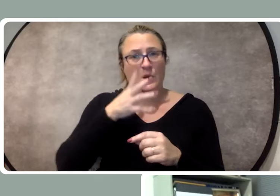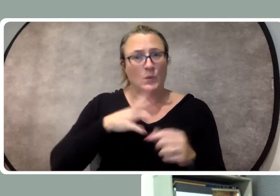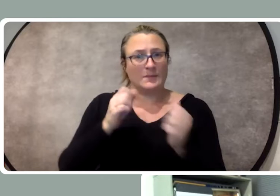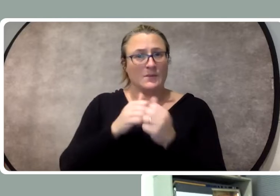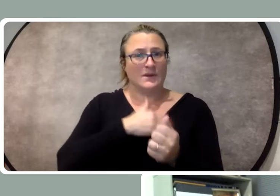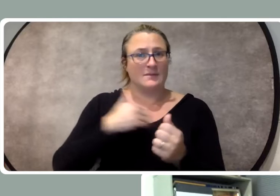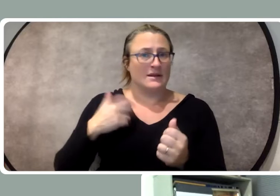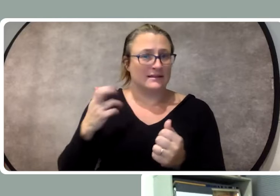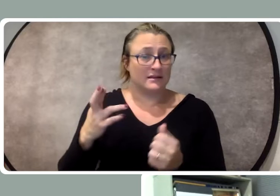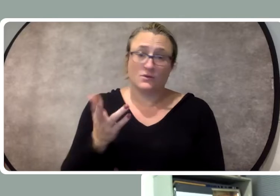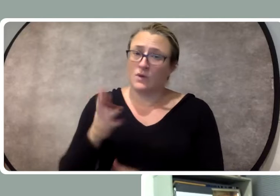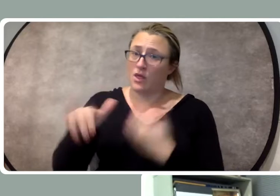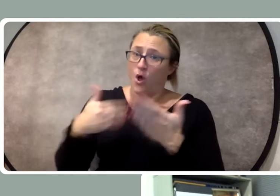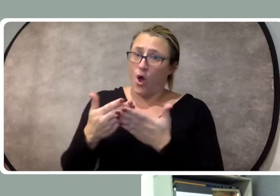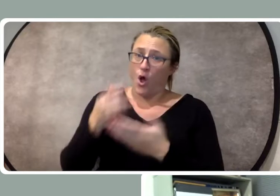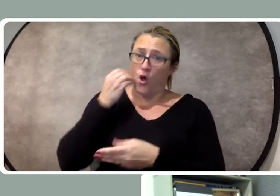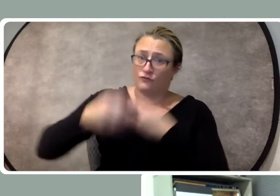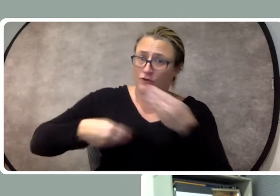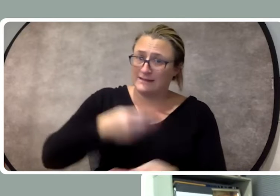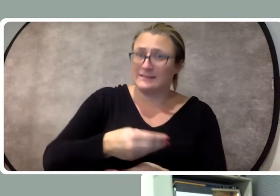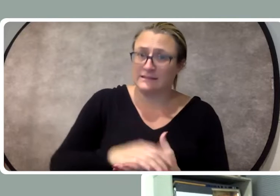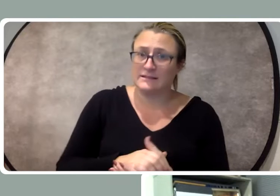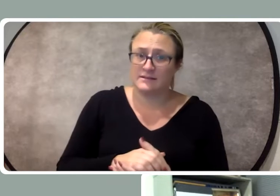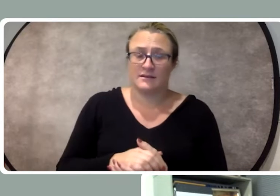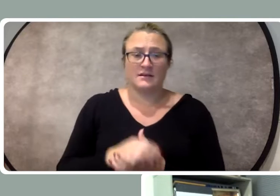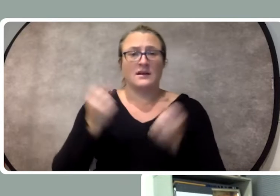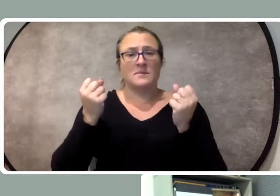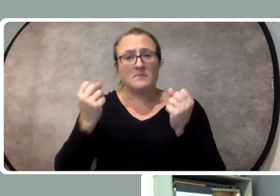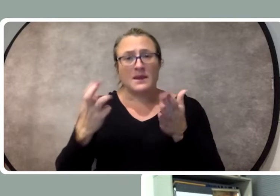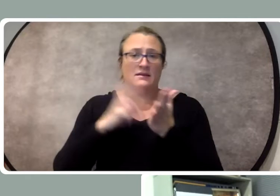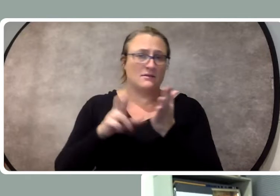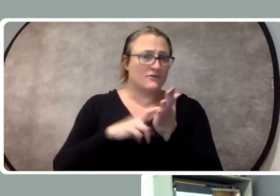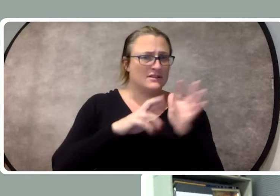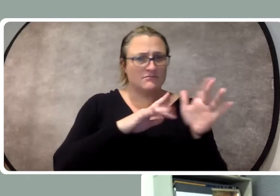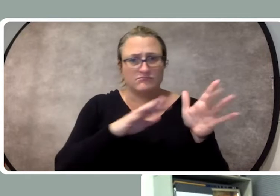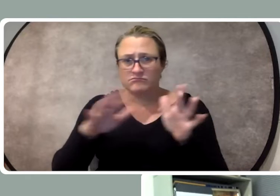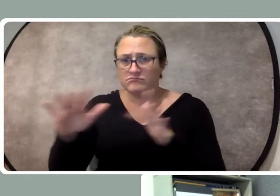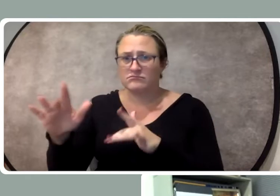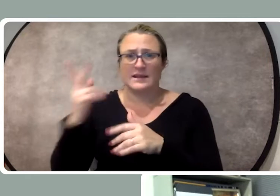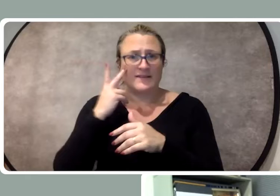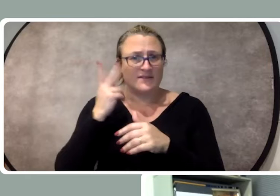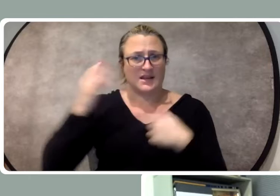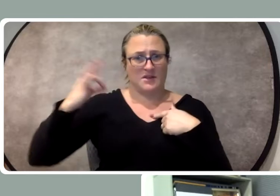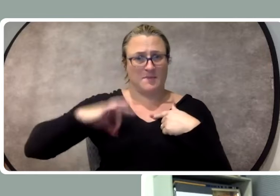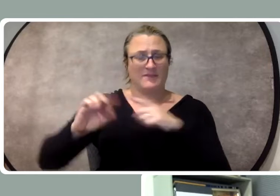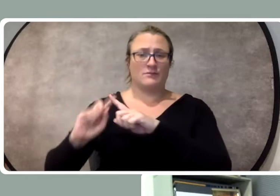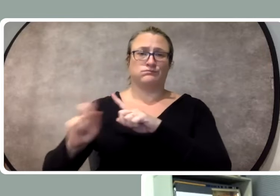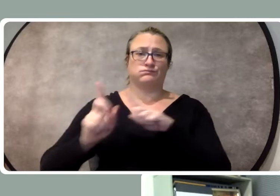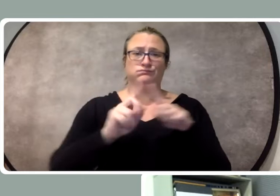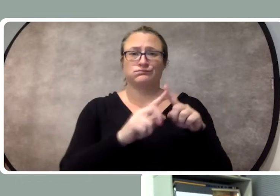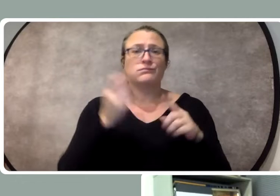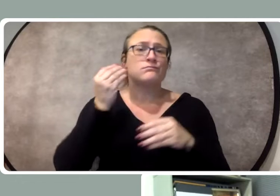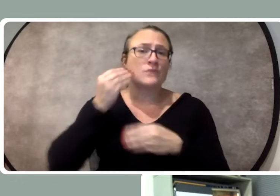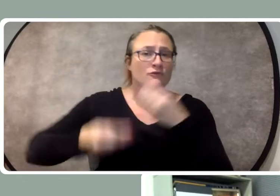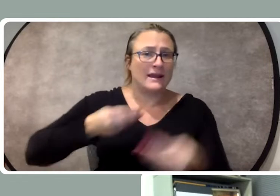all races benefit. And, many of the studies have looked at the benefit across different races. And we find